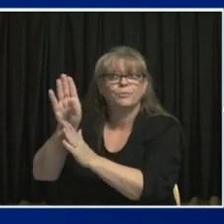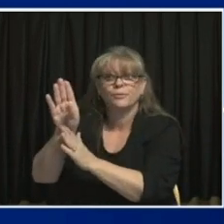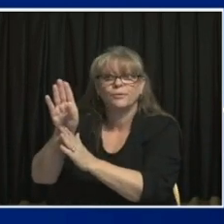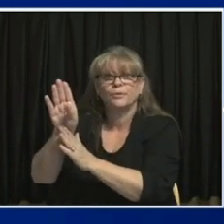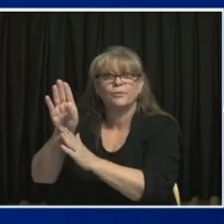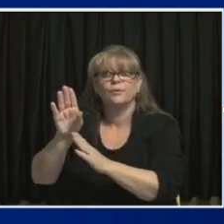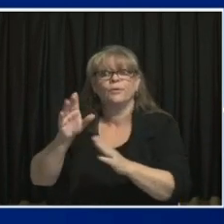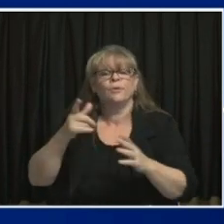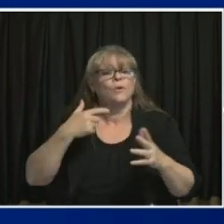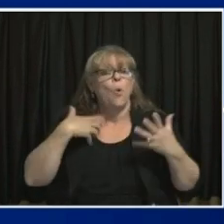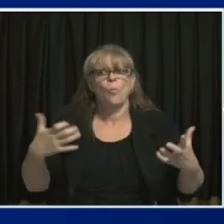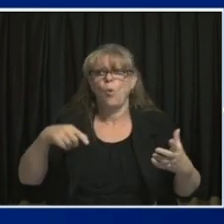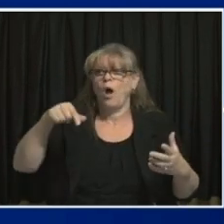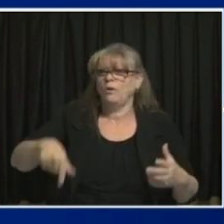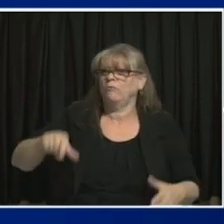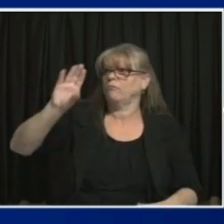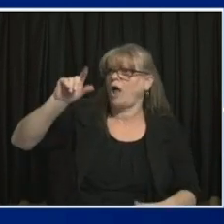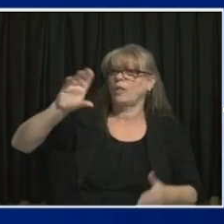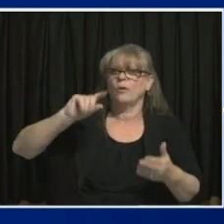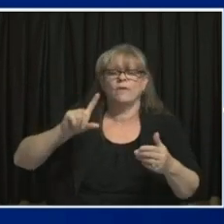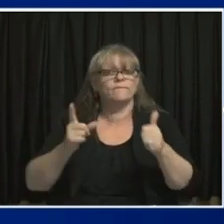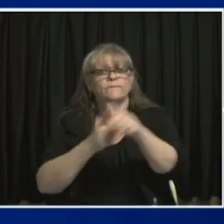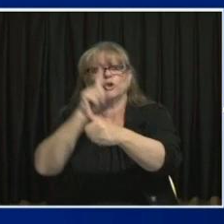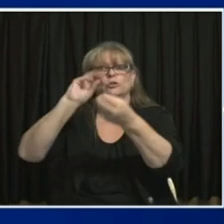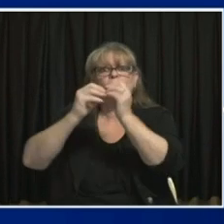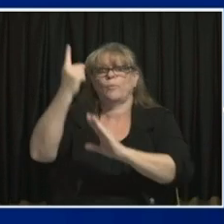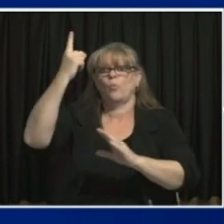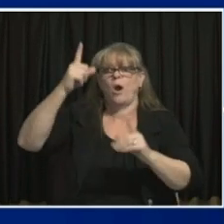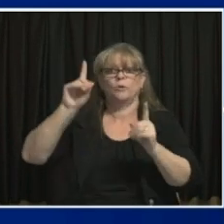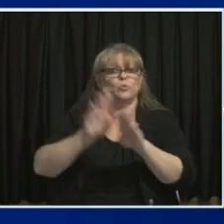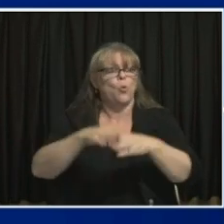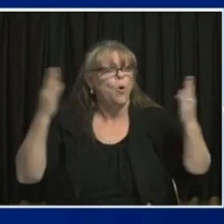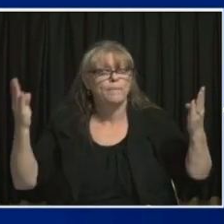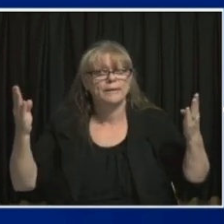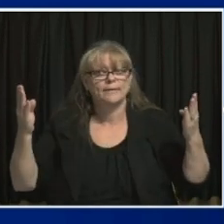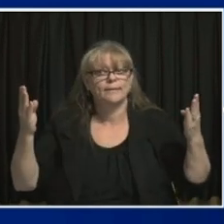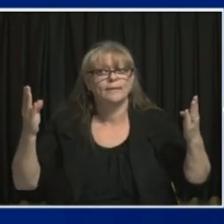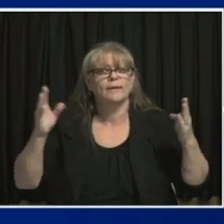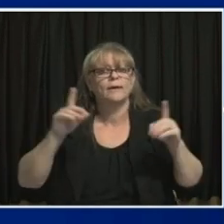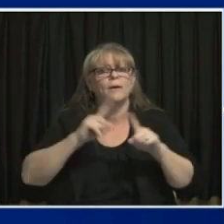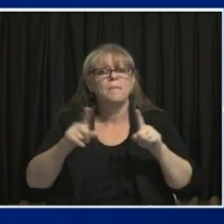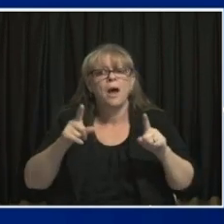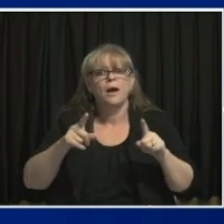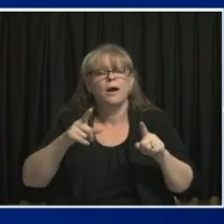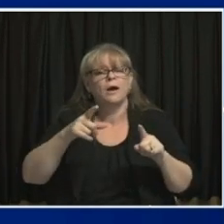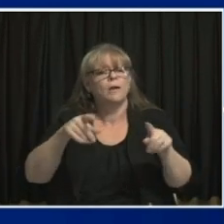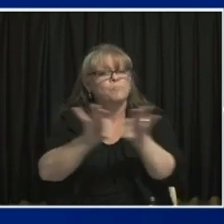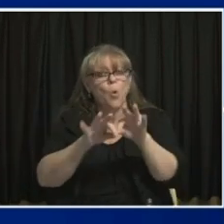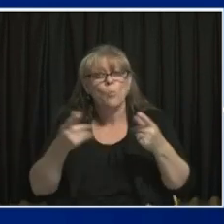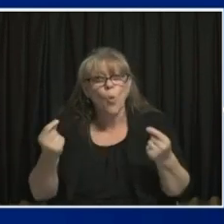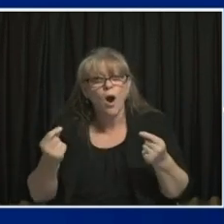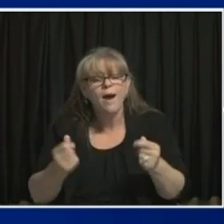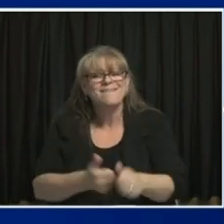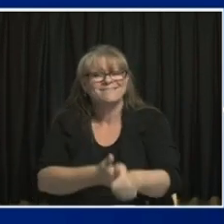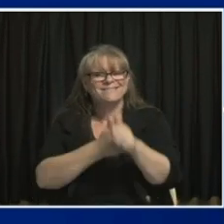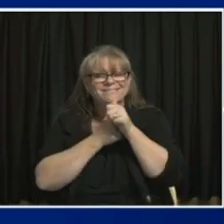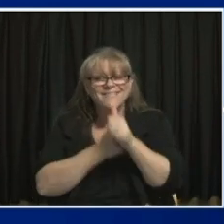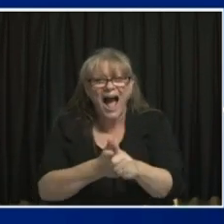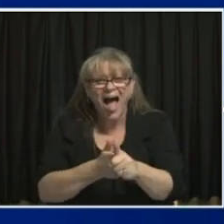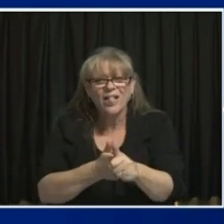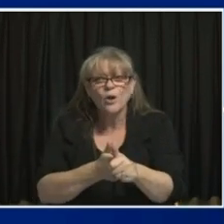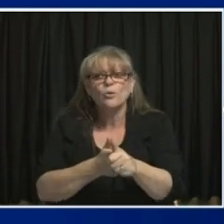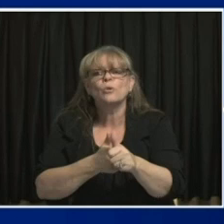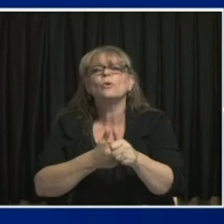not one of the last states back, is we need to obey the public health orders that save lives and reduce the duration of